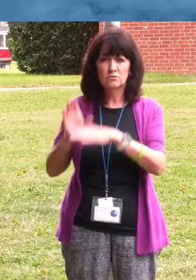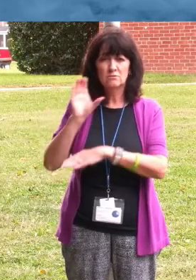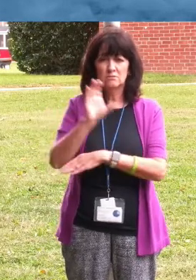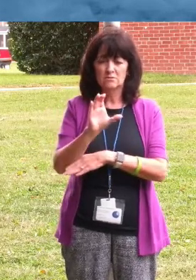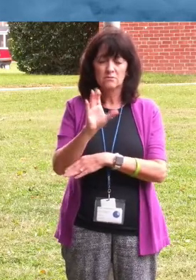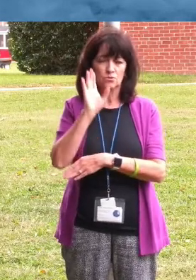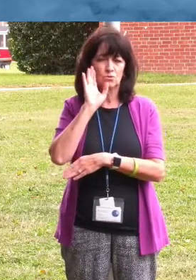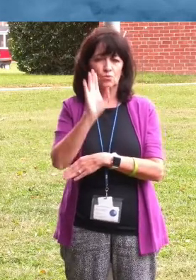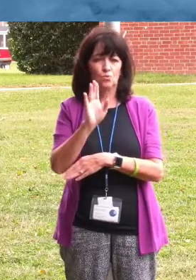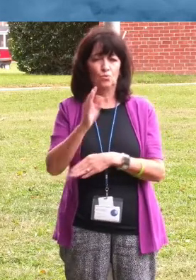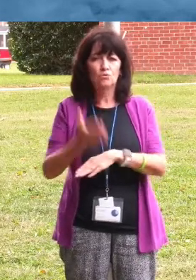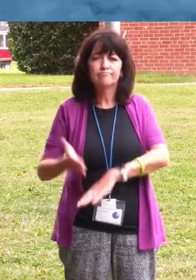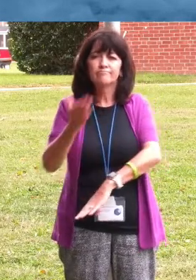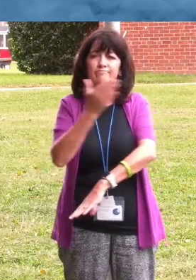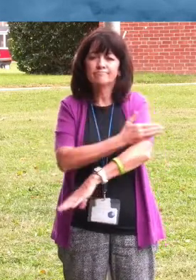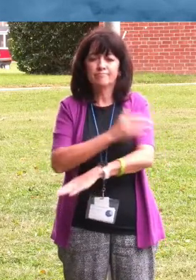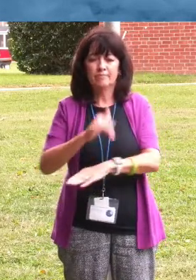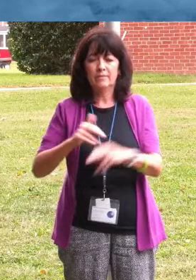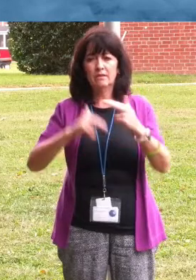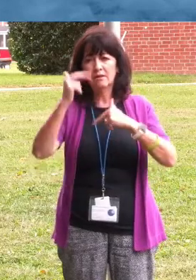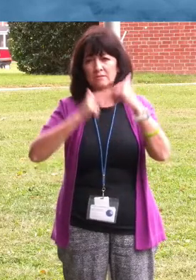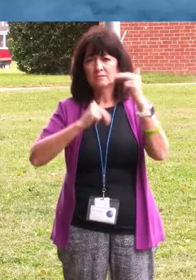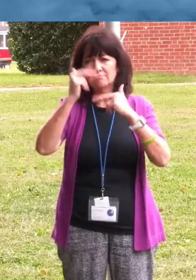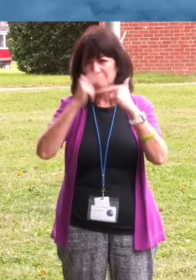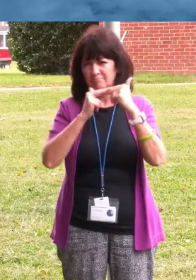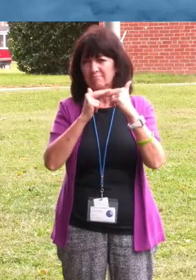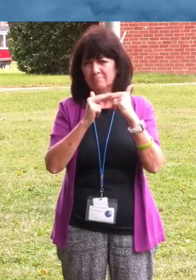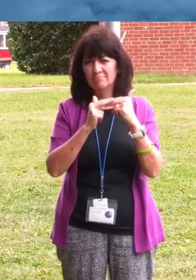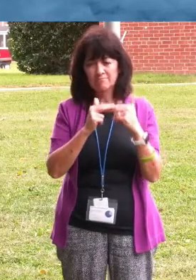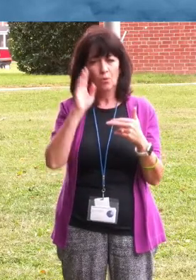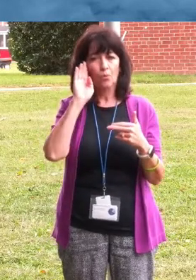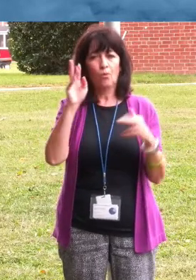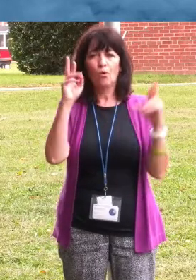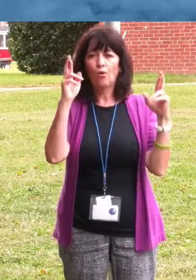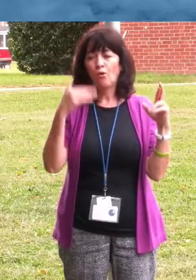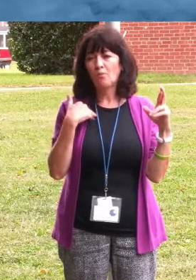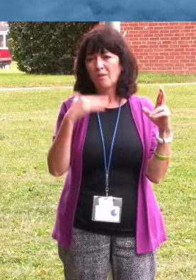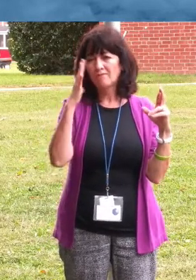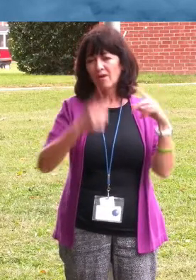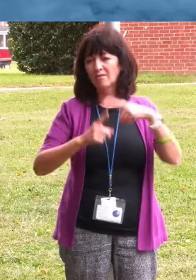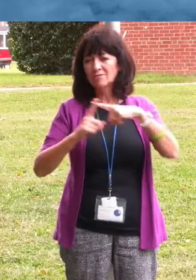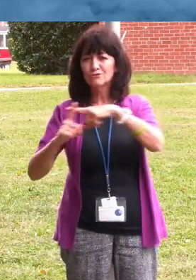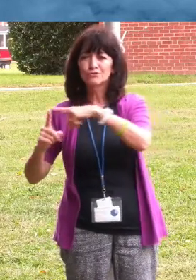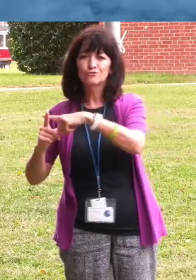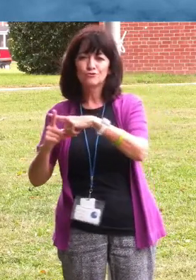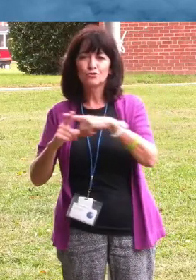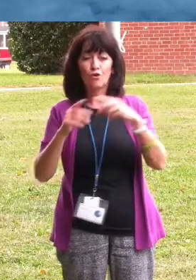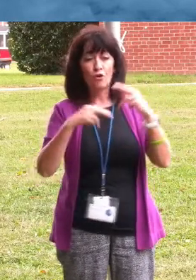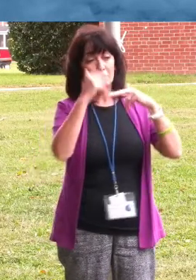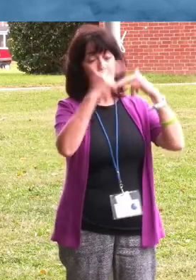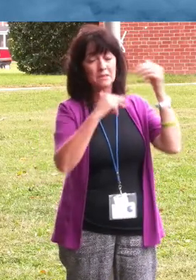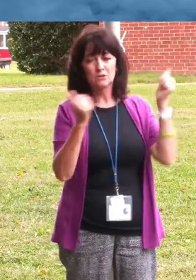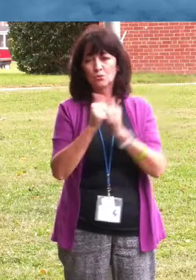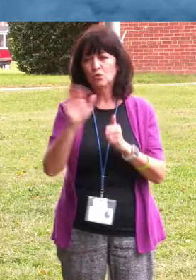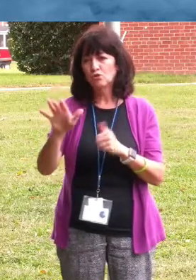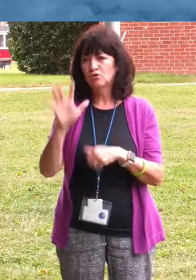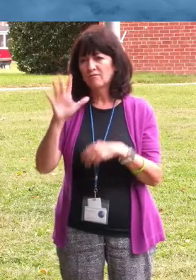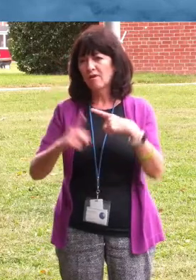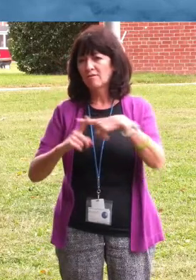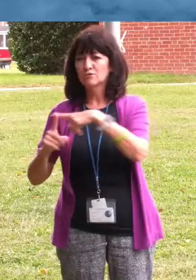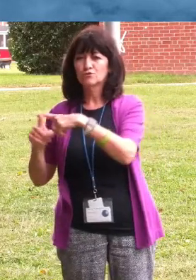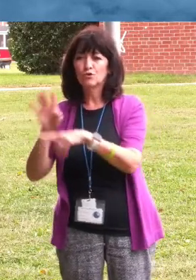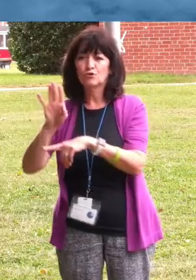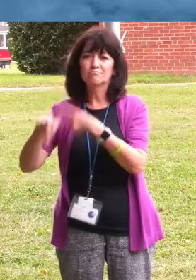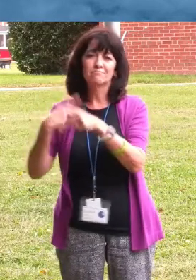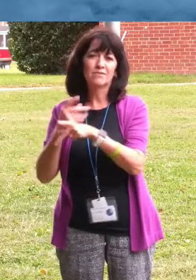work to go along with your five-star treatment of these patients. So thank you very much. And with that, it's my privilege and pleasure to introduce